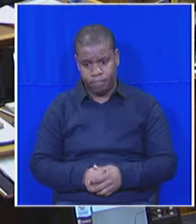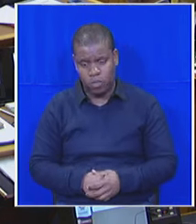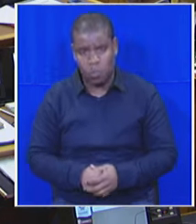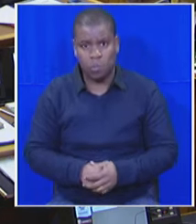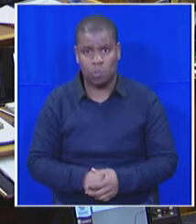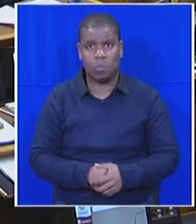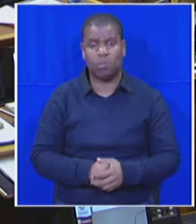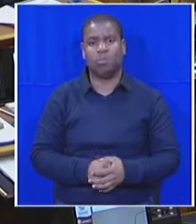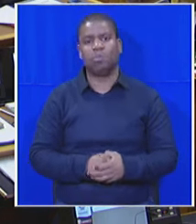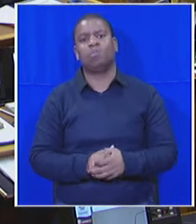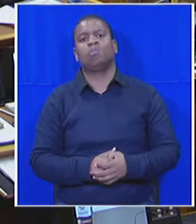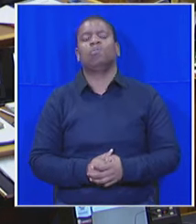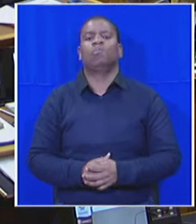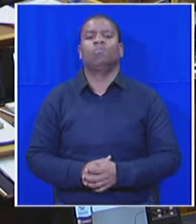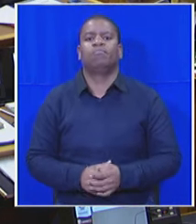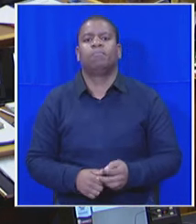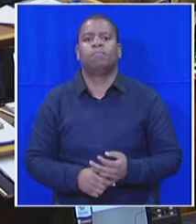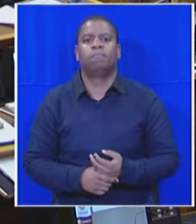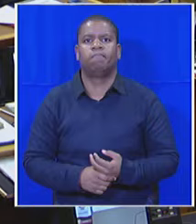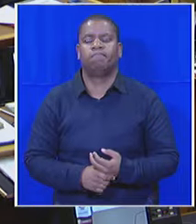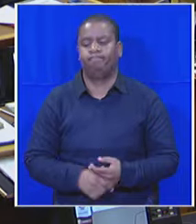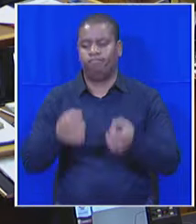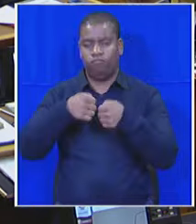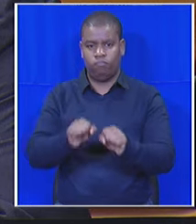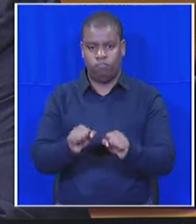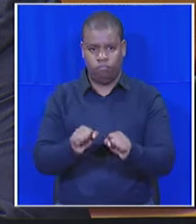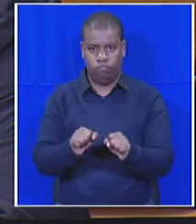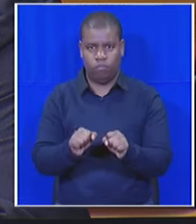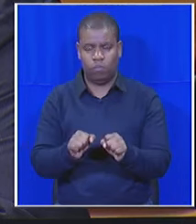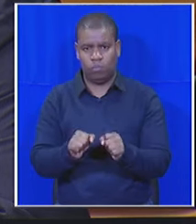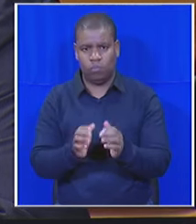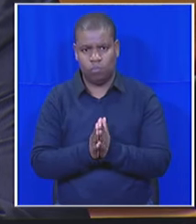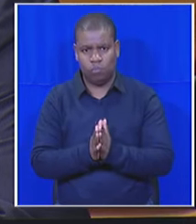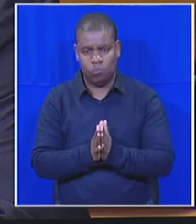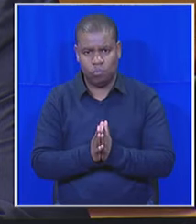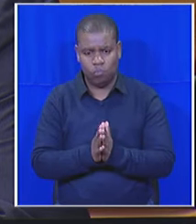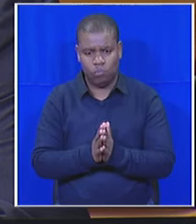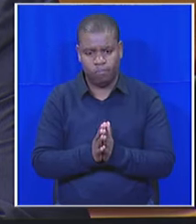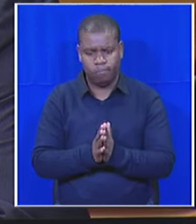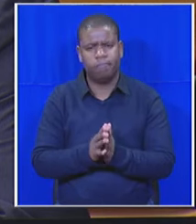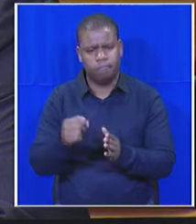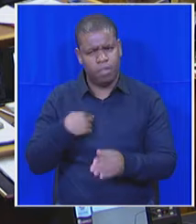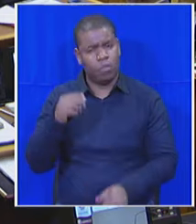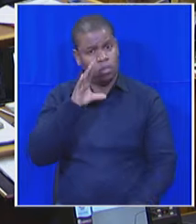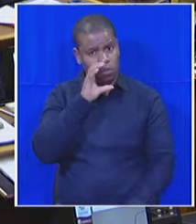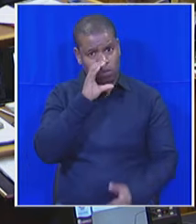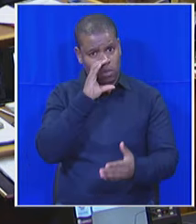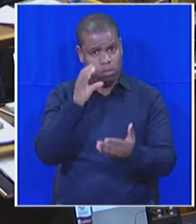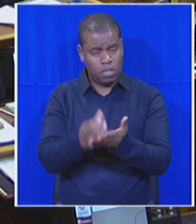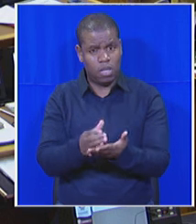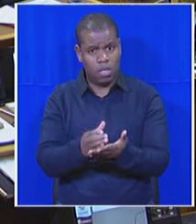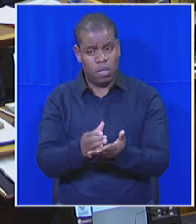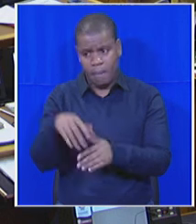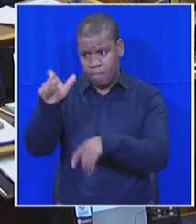Chair. Who is the member that actually... Order. Honourable member. I'm just wondering, Chair, that the blue overalls, are they talking to